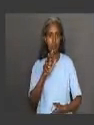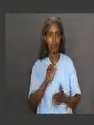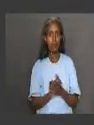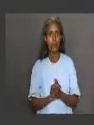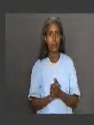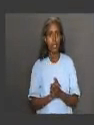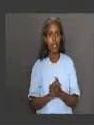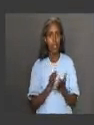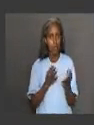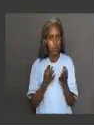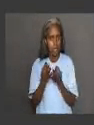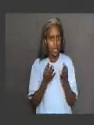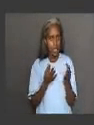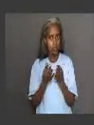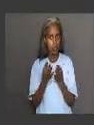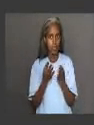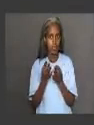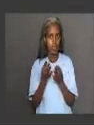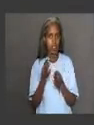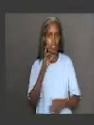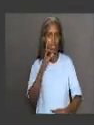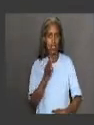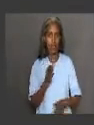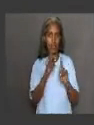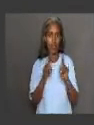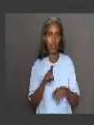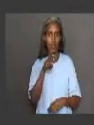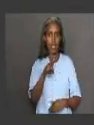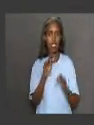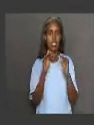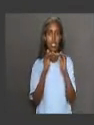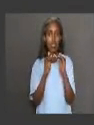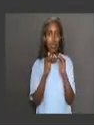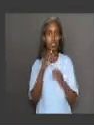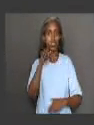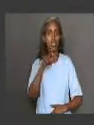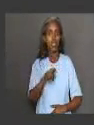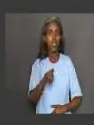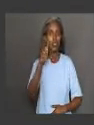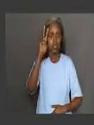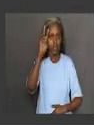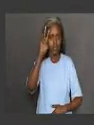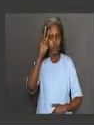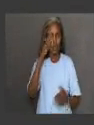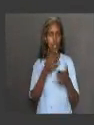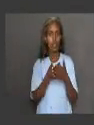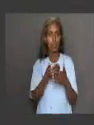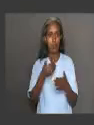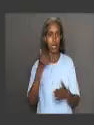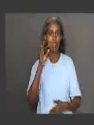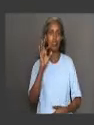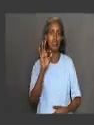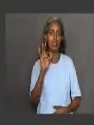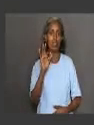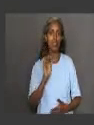be expressed as f of x equals x squared minus